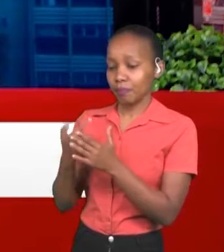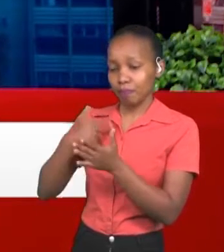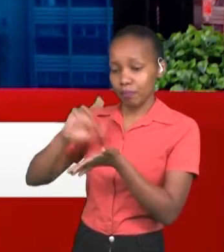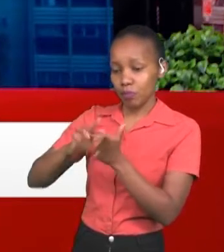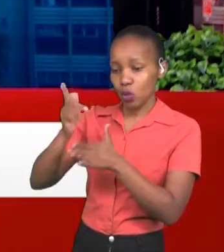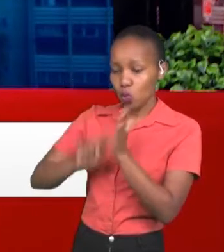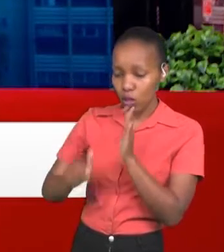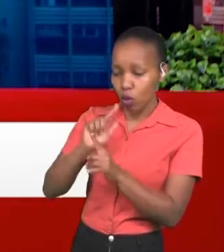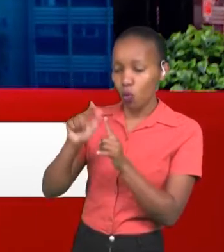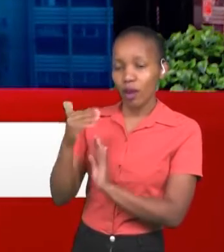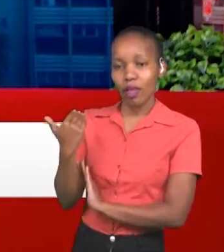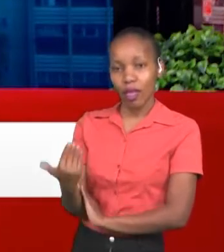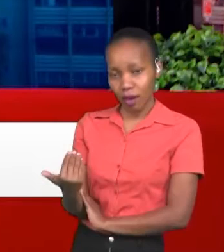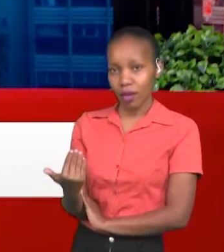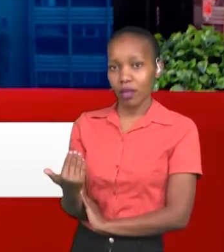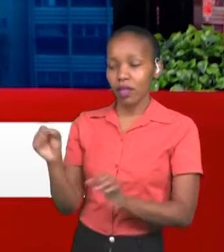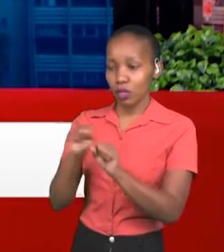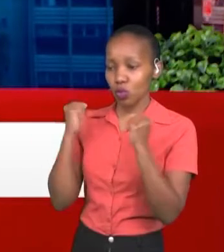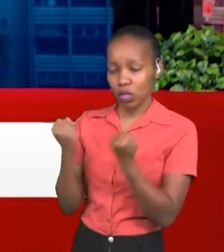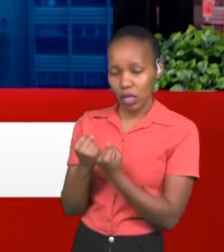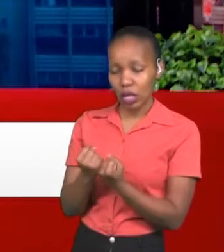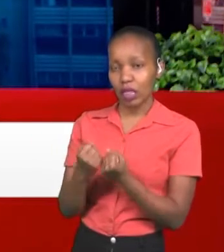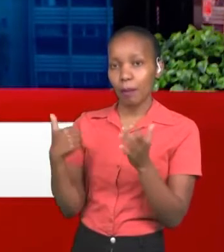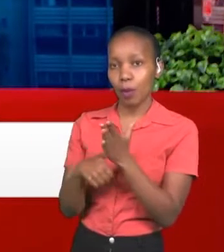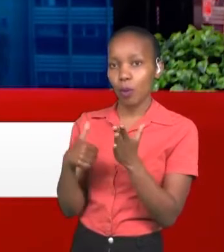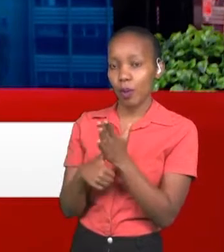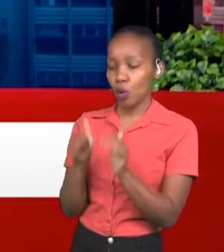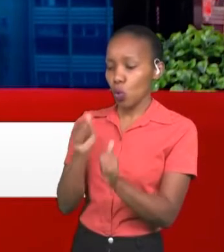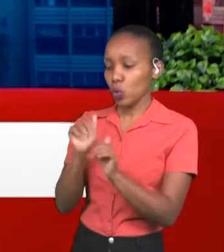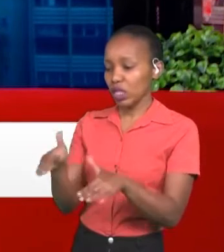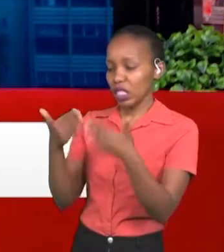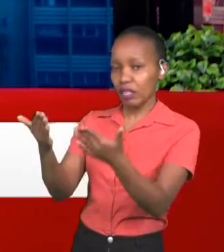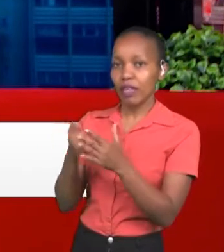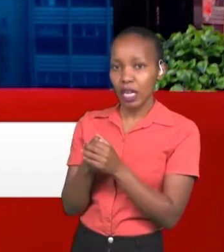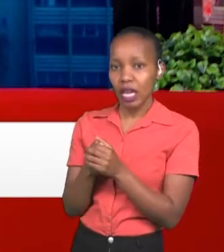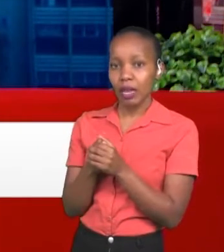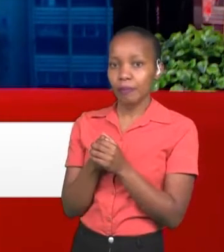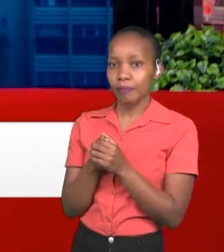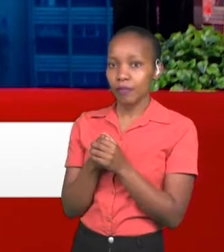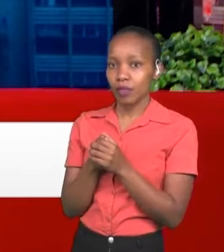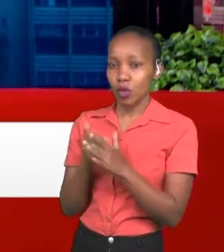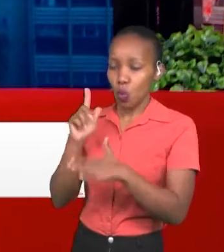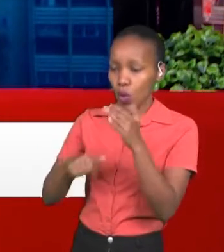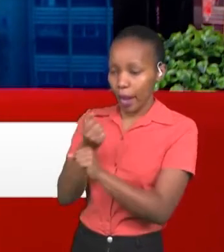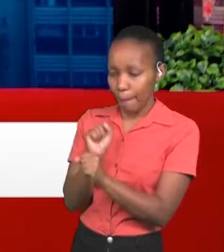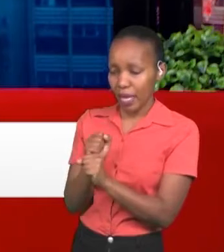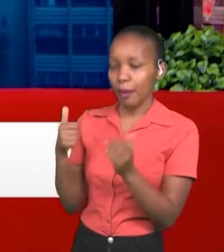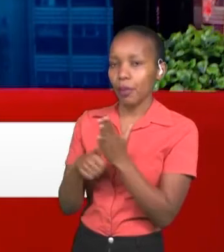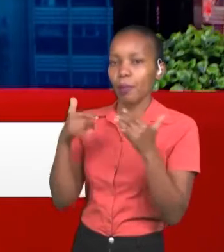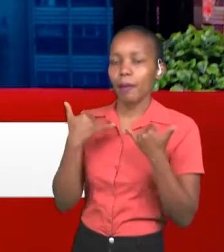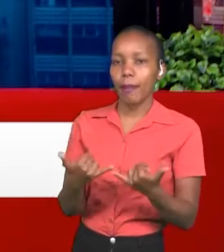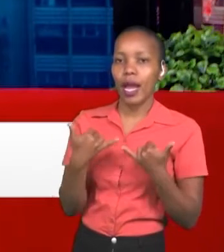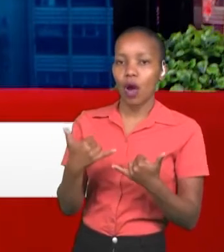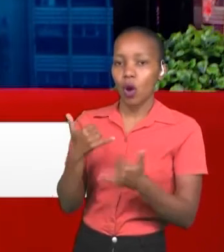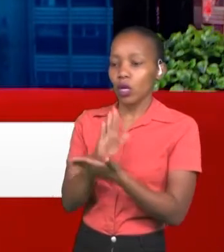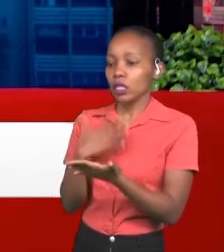we are young, all these societal factors that were bred to us, we were given and fed, is what is causing all this. Yeah. It's a ripple effect